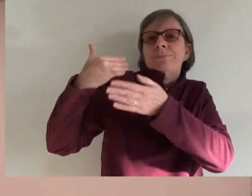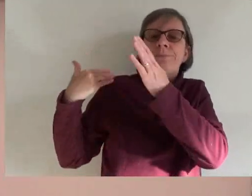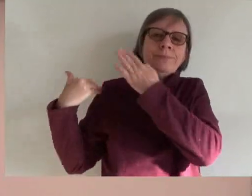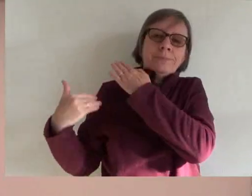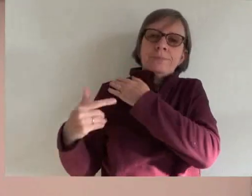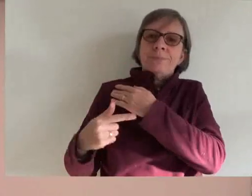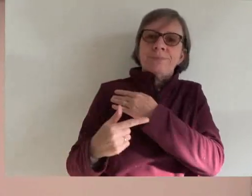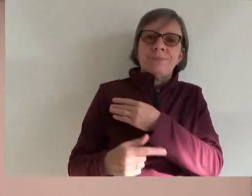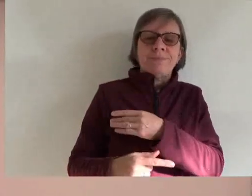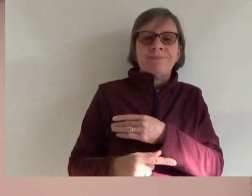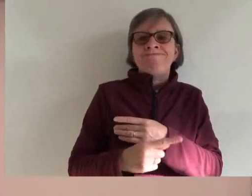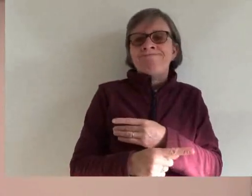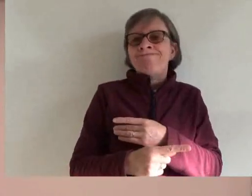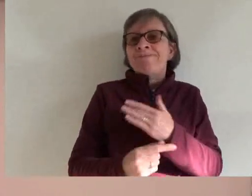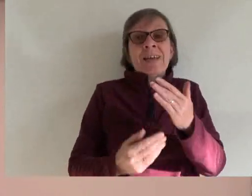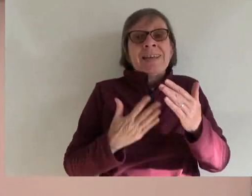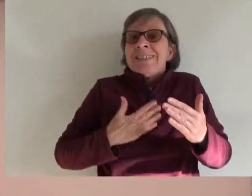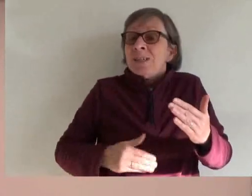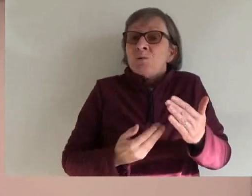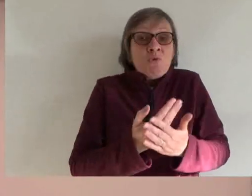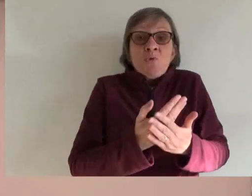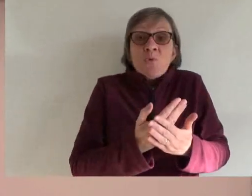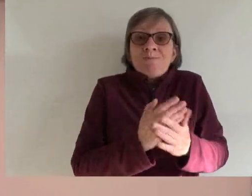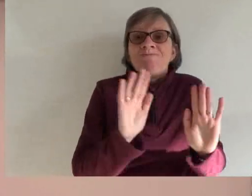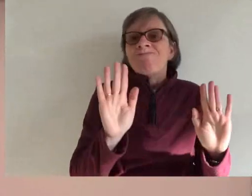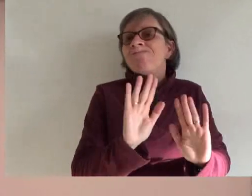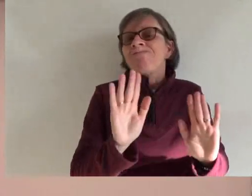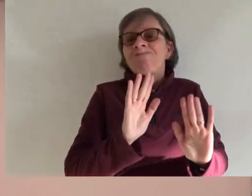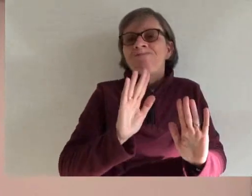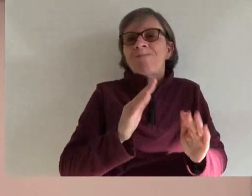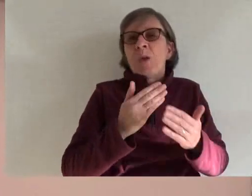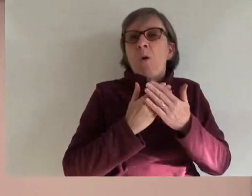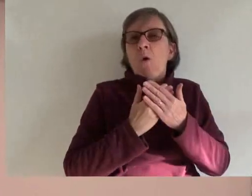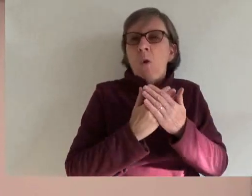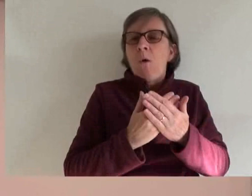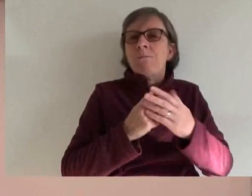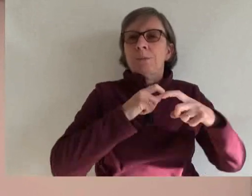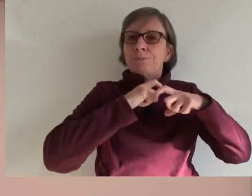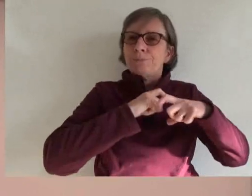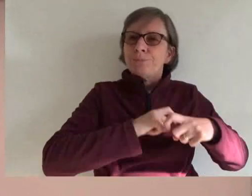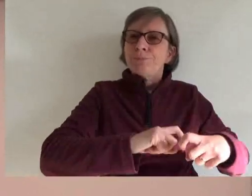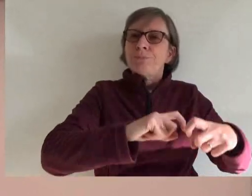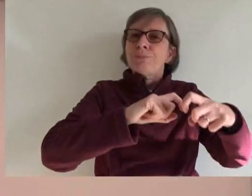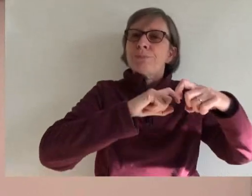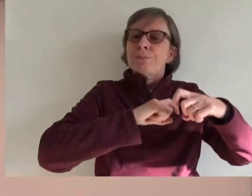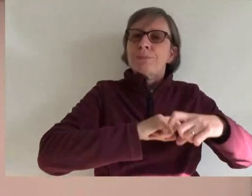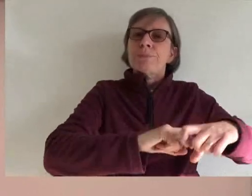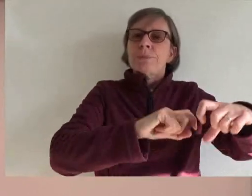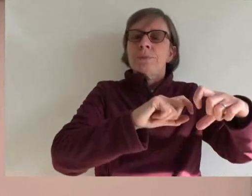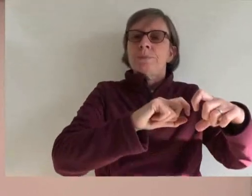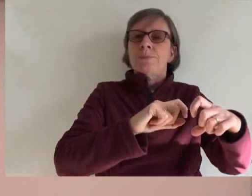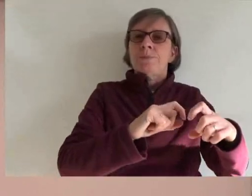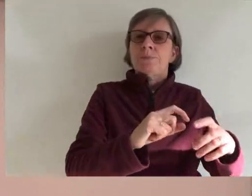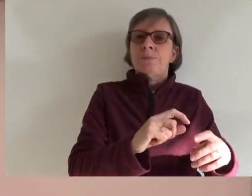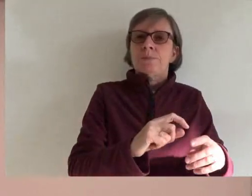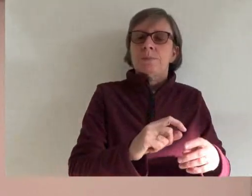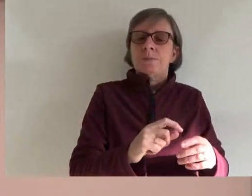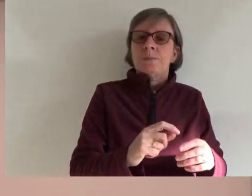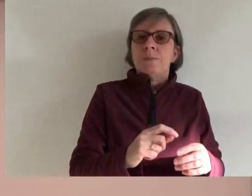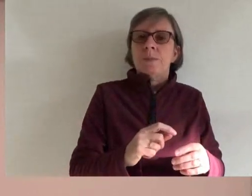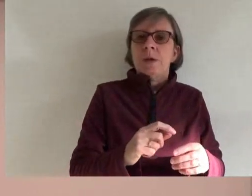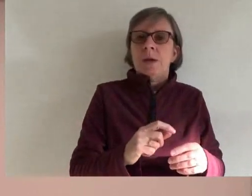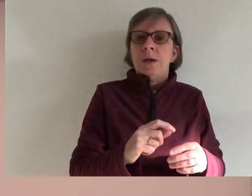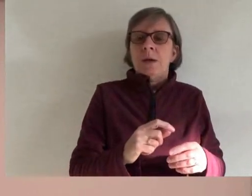broke, don't fix it. It's about the love of God. And we see Jesus, the words of Jesus